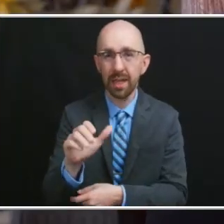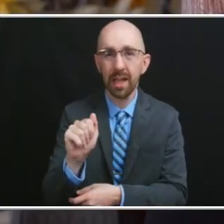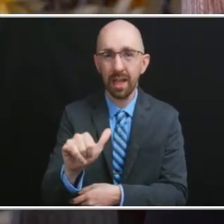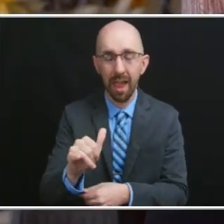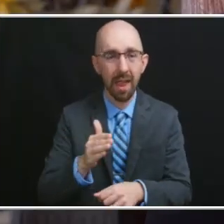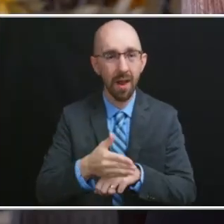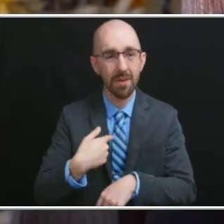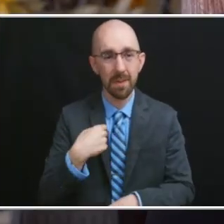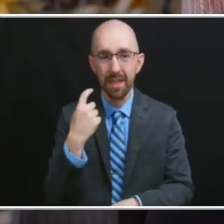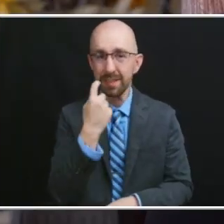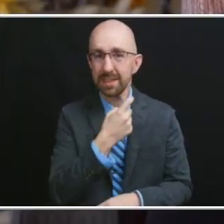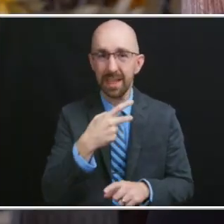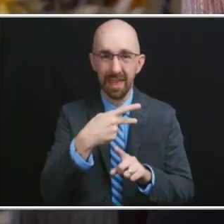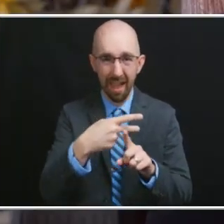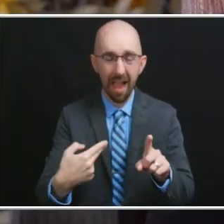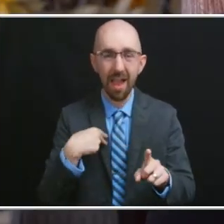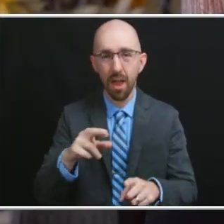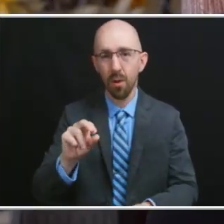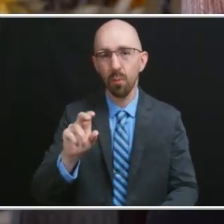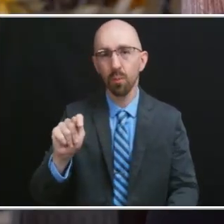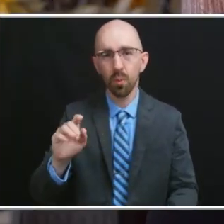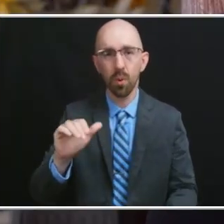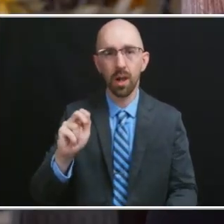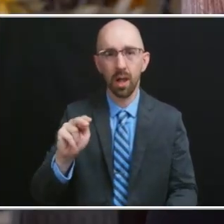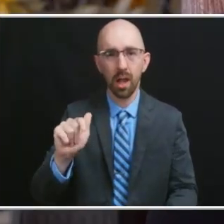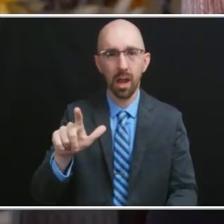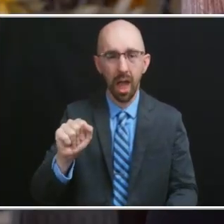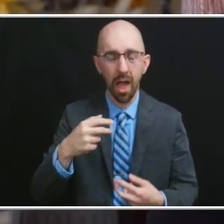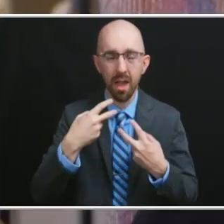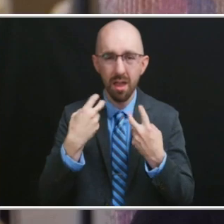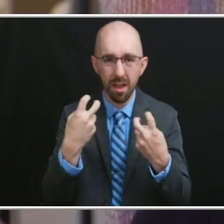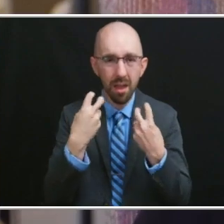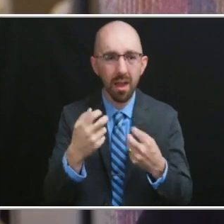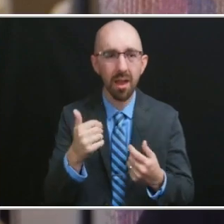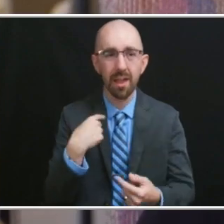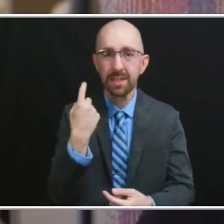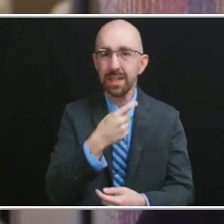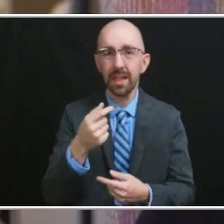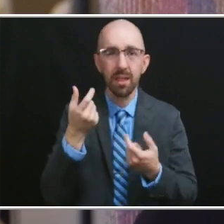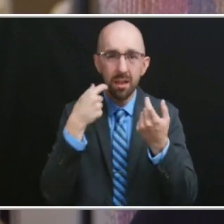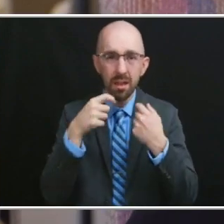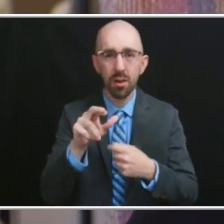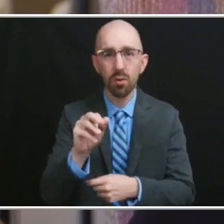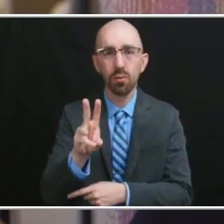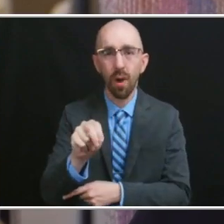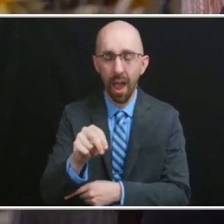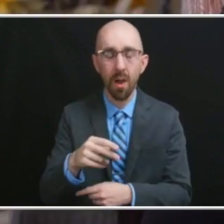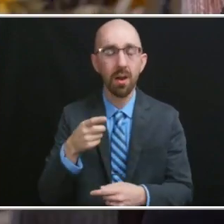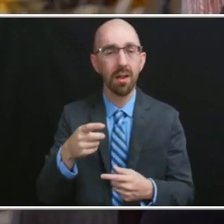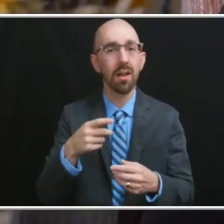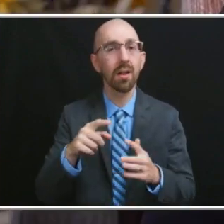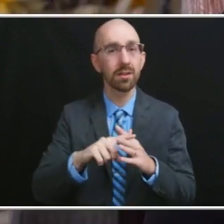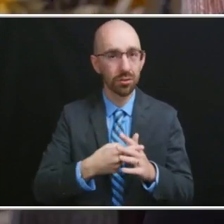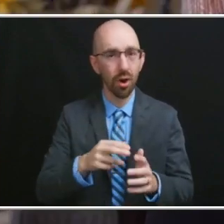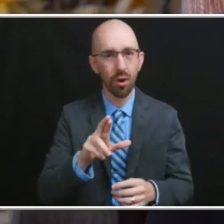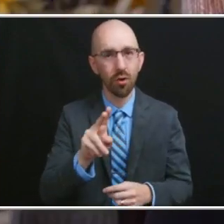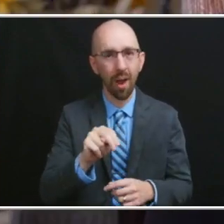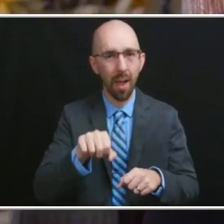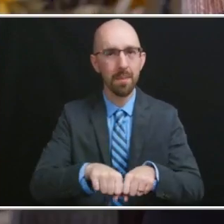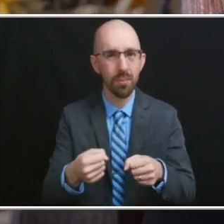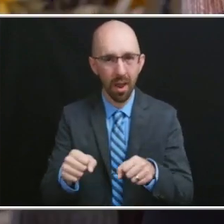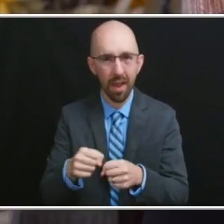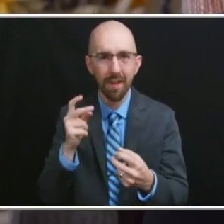had root canals. Every one of my teeth was crowned, and then it got to the point that the crowns were starting to break and fall